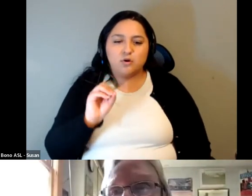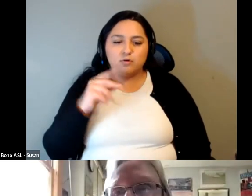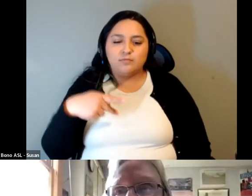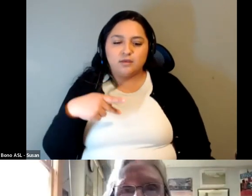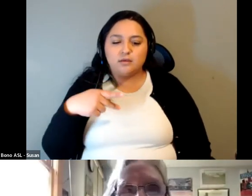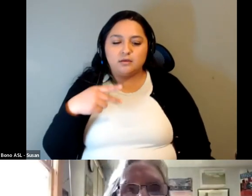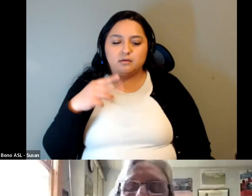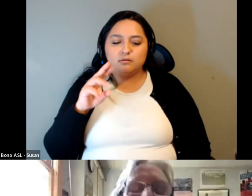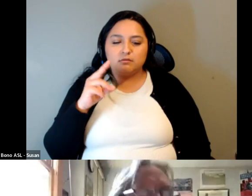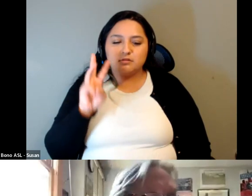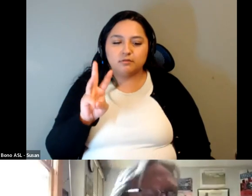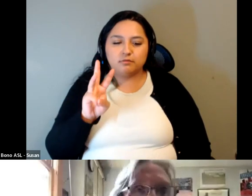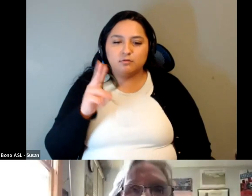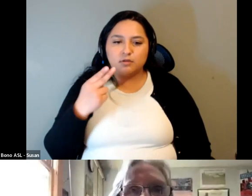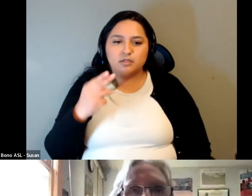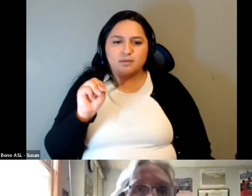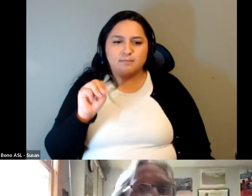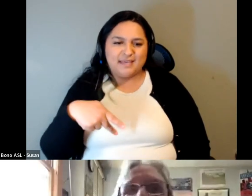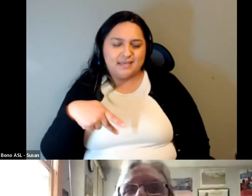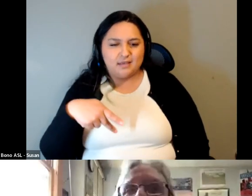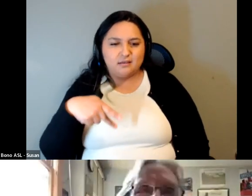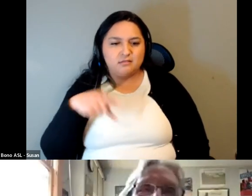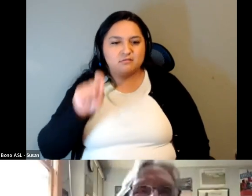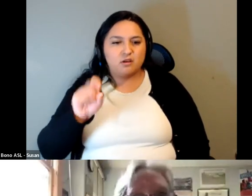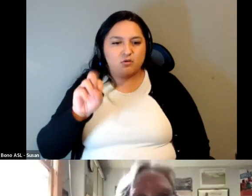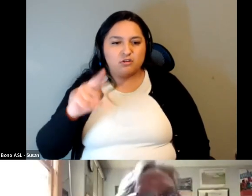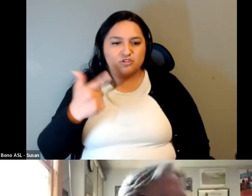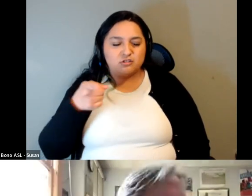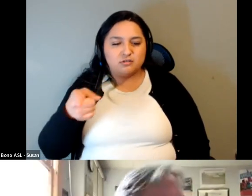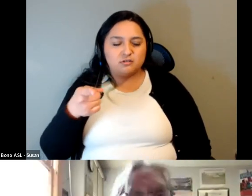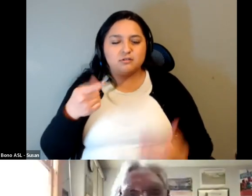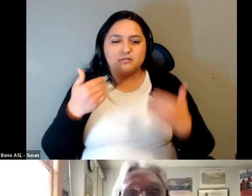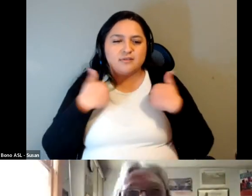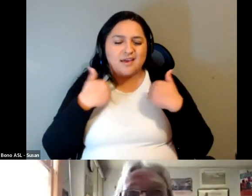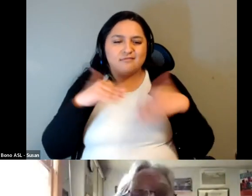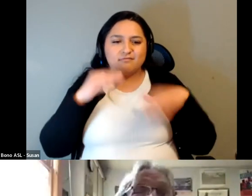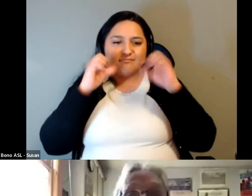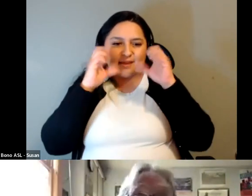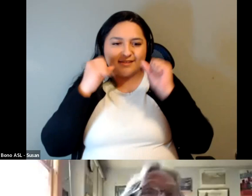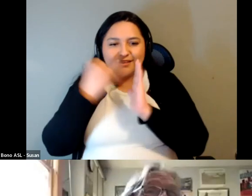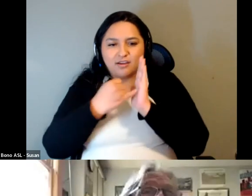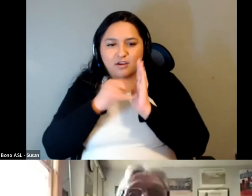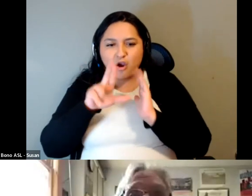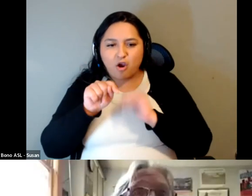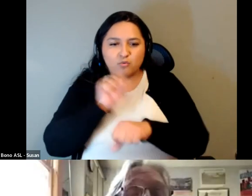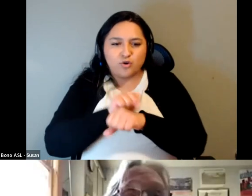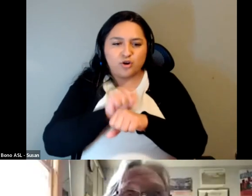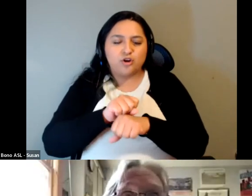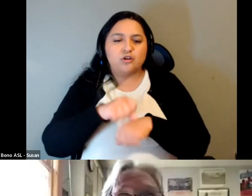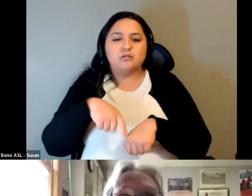WRAPHOME.org. There's amazing artwork. We're in a bunch of different cities, so we find that posters and